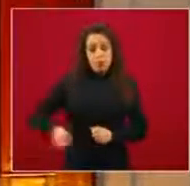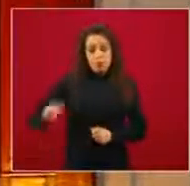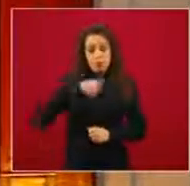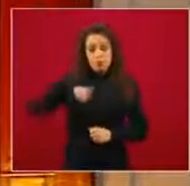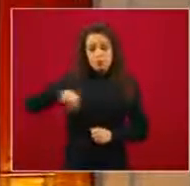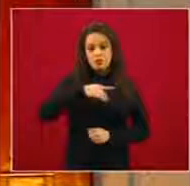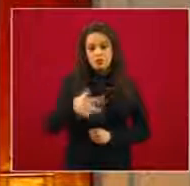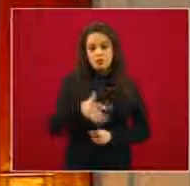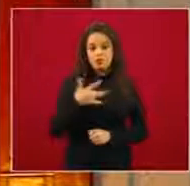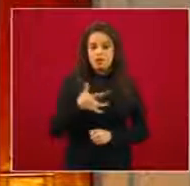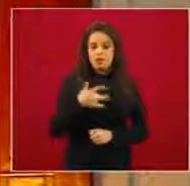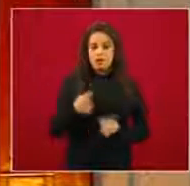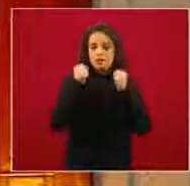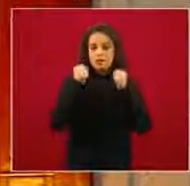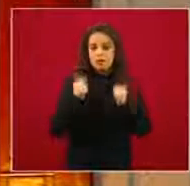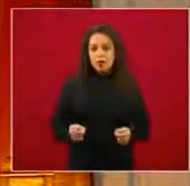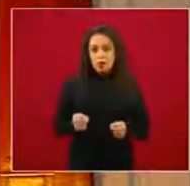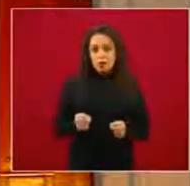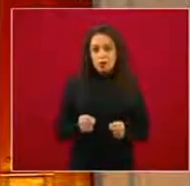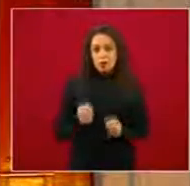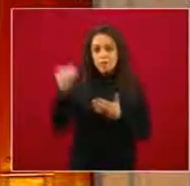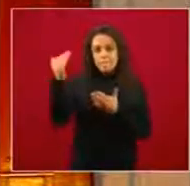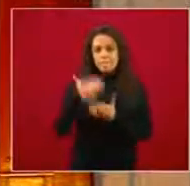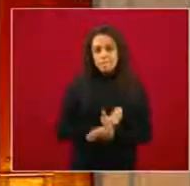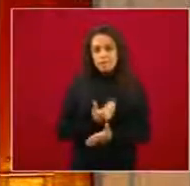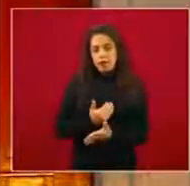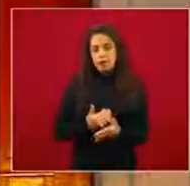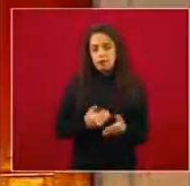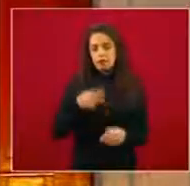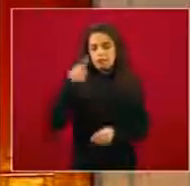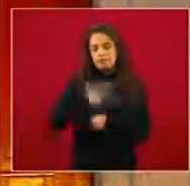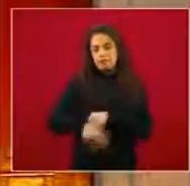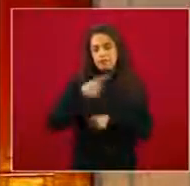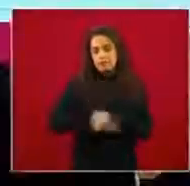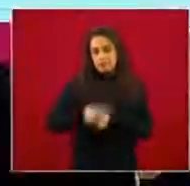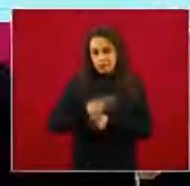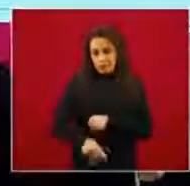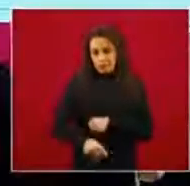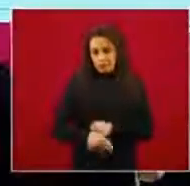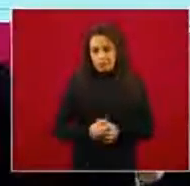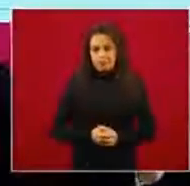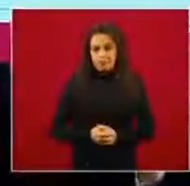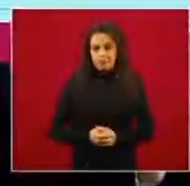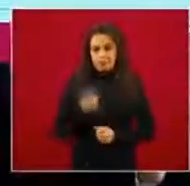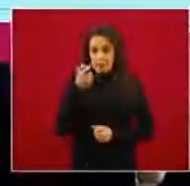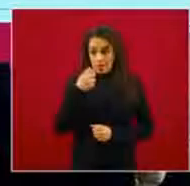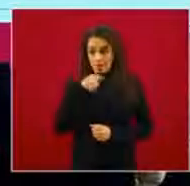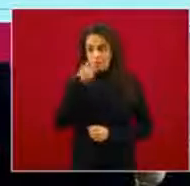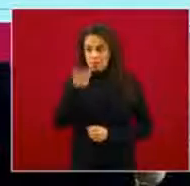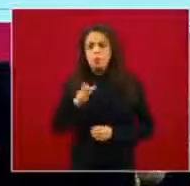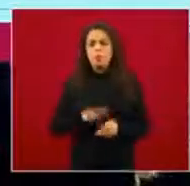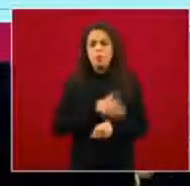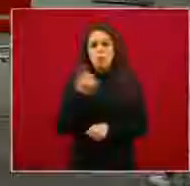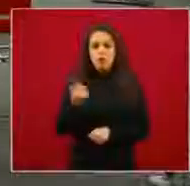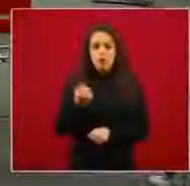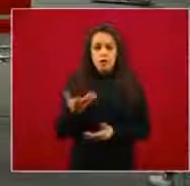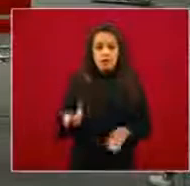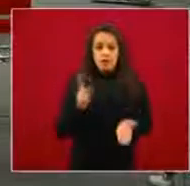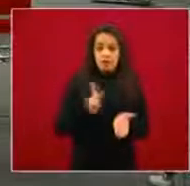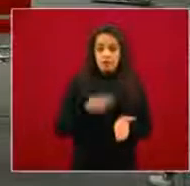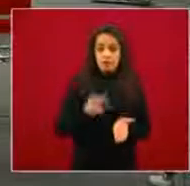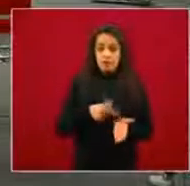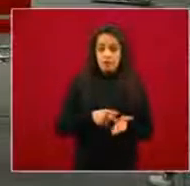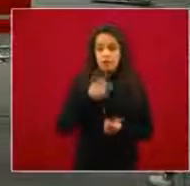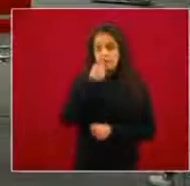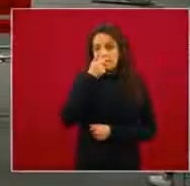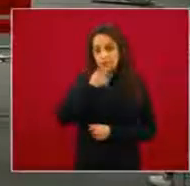will have for all of us the guarantee that it is going to entail the list of the risks,